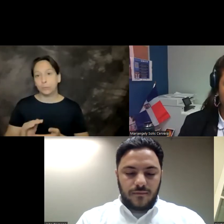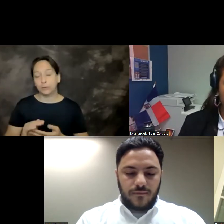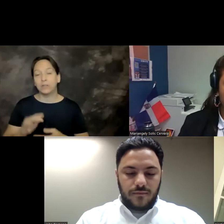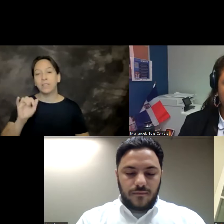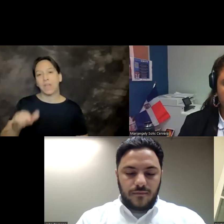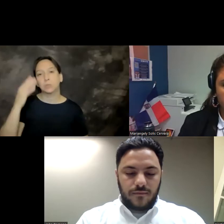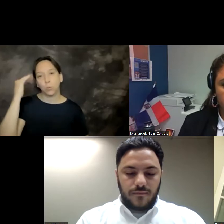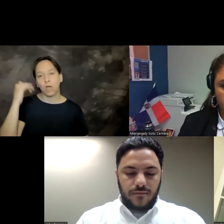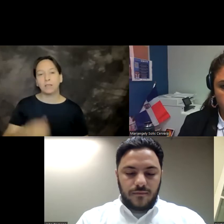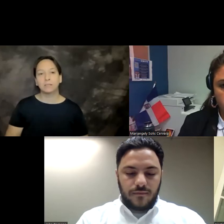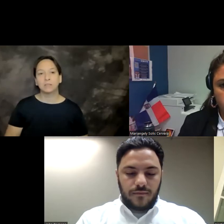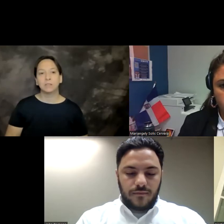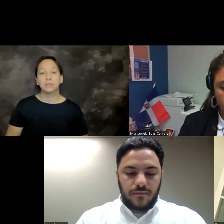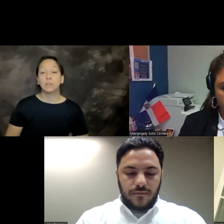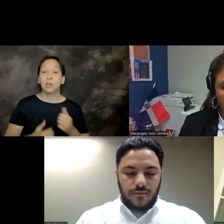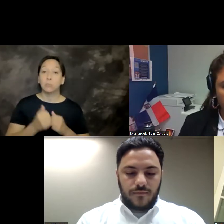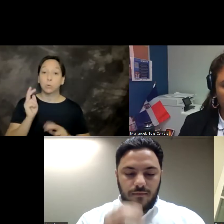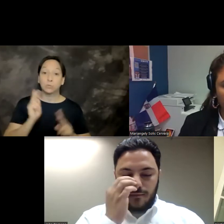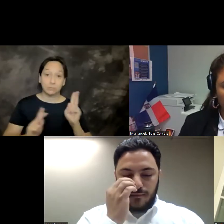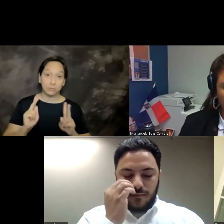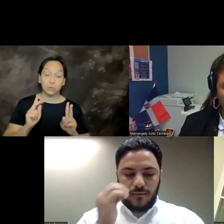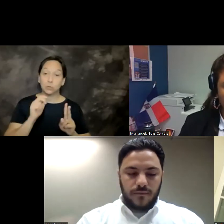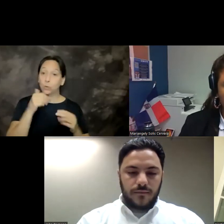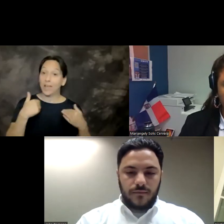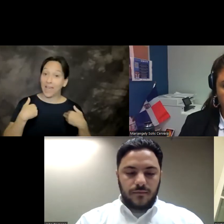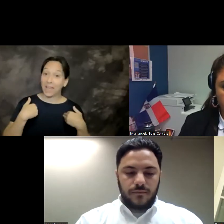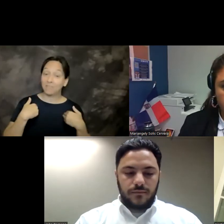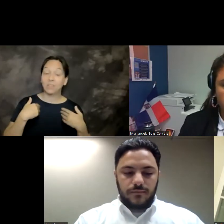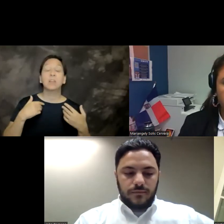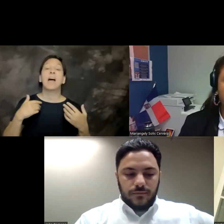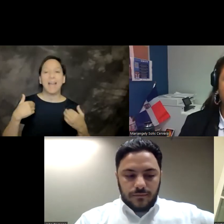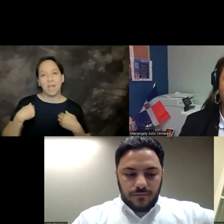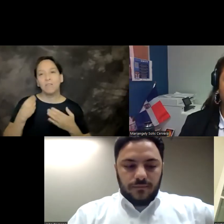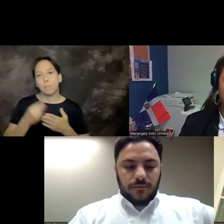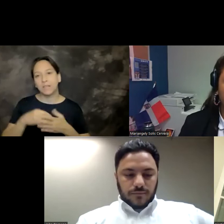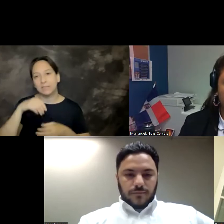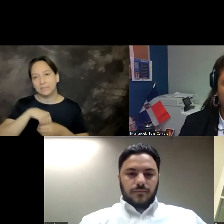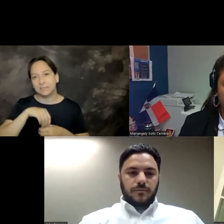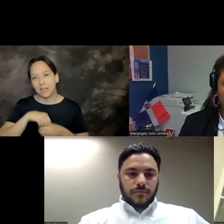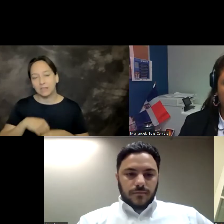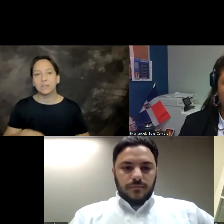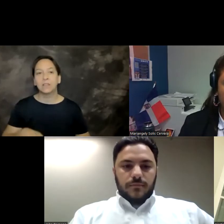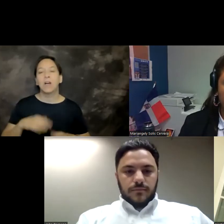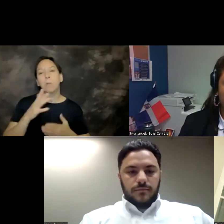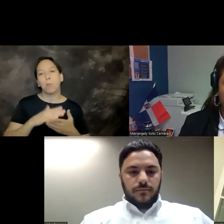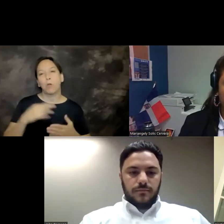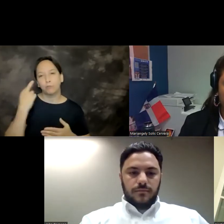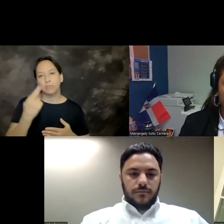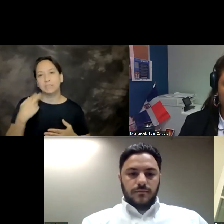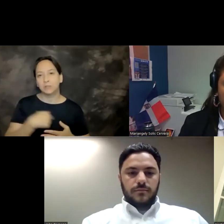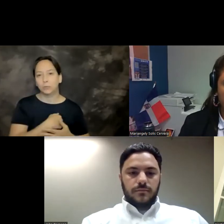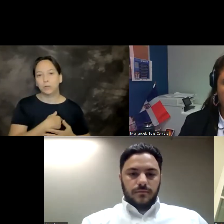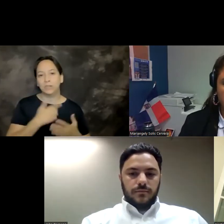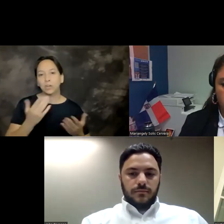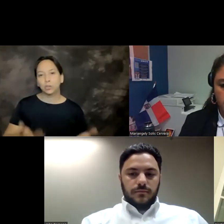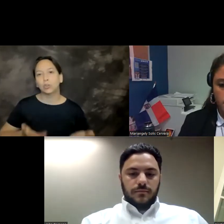why. The vast majority of people that use Charlie cards have money in them. And so that's part of the reason why we're encouraging